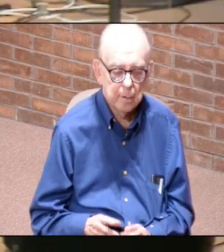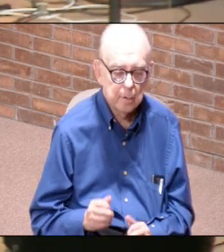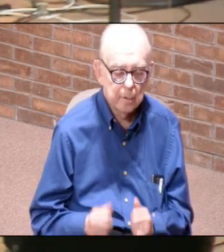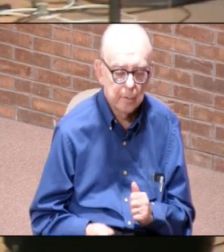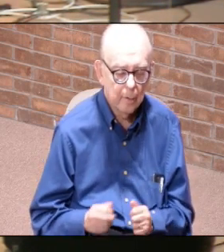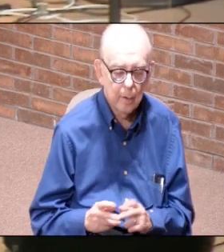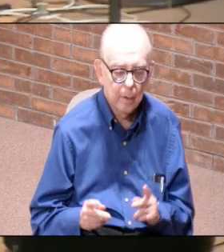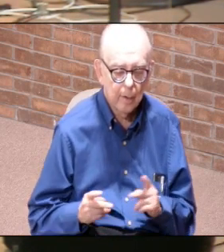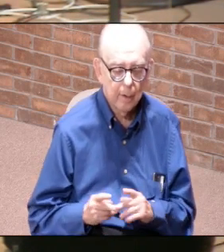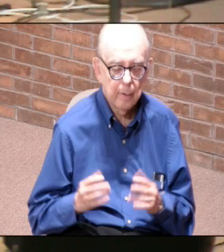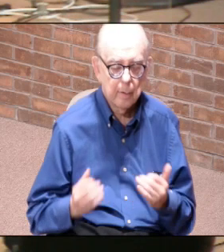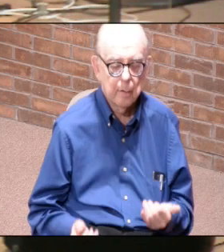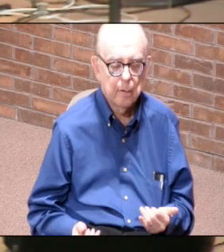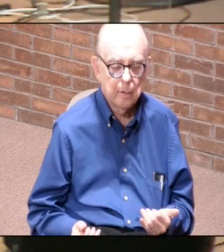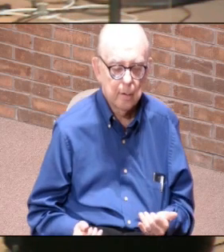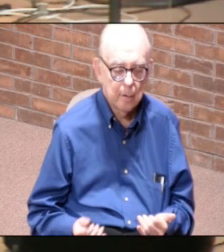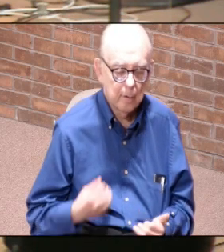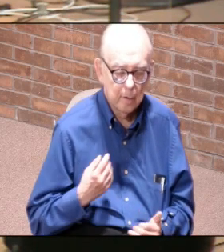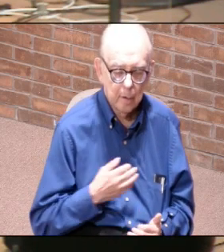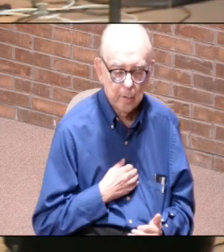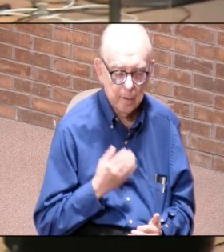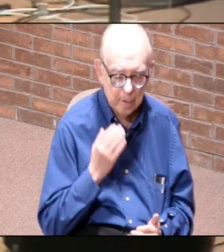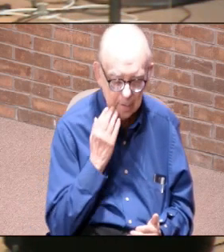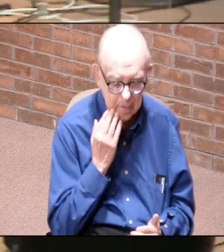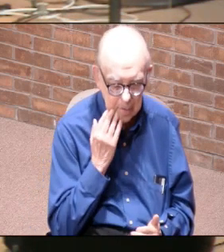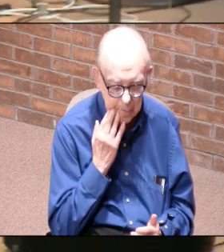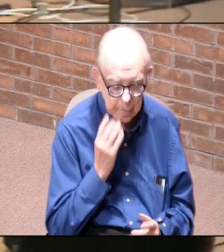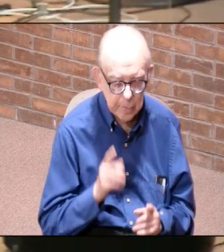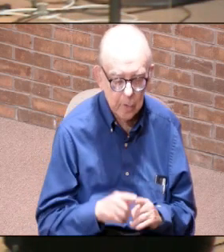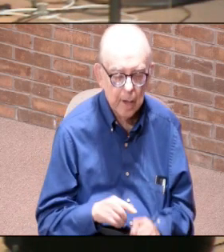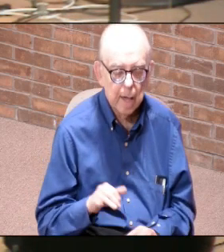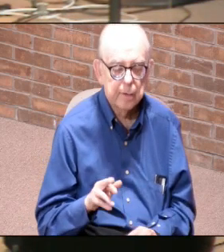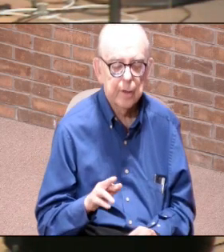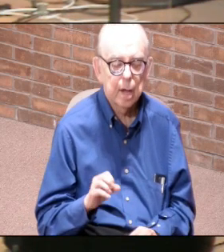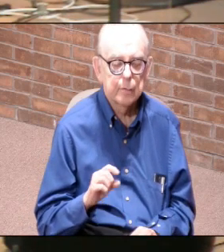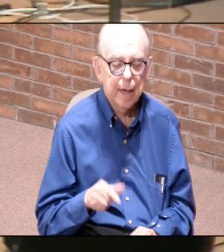which is a place today that we know as Iraq,